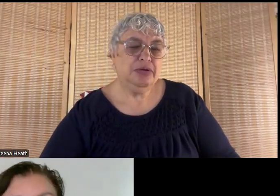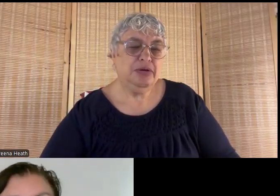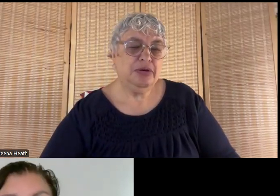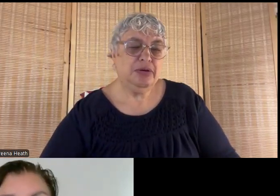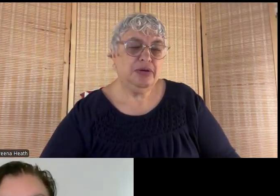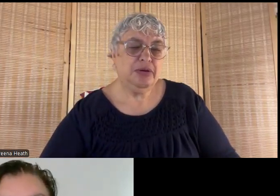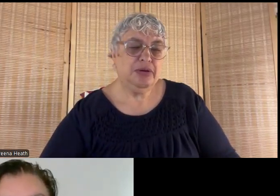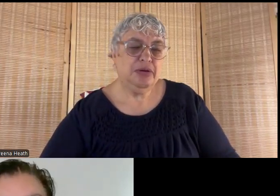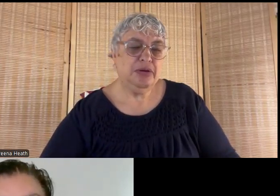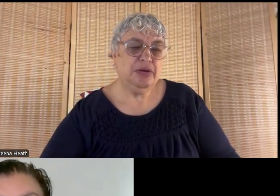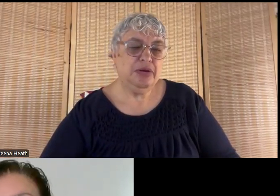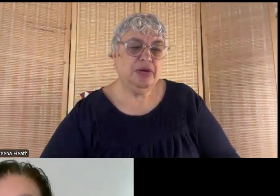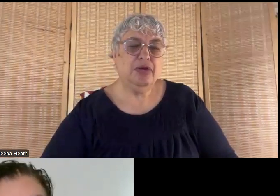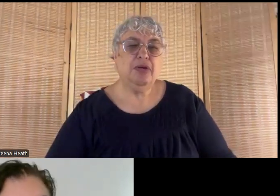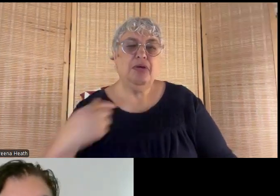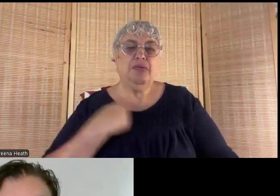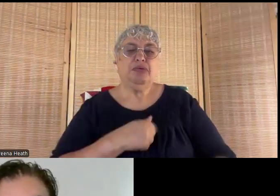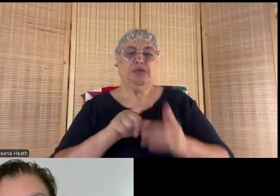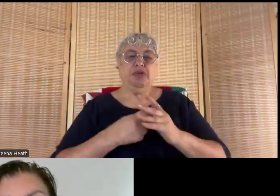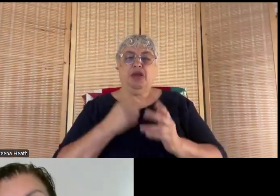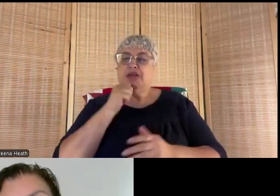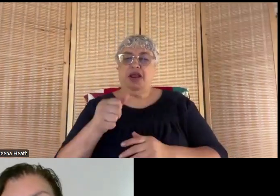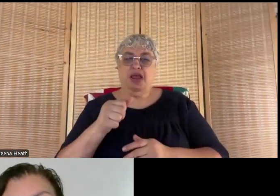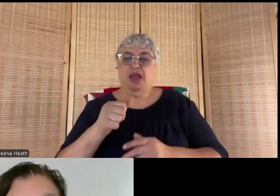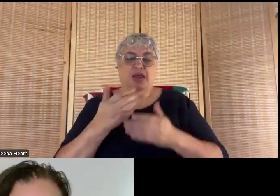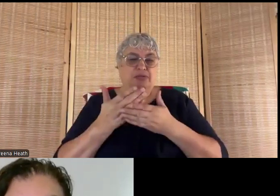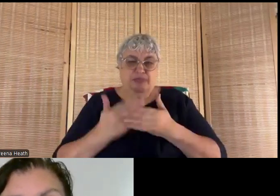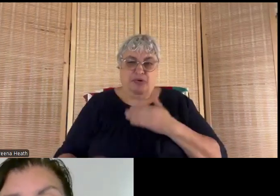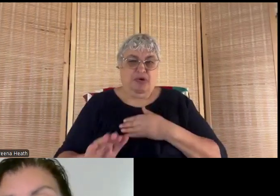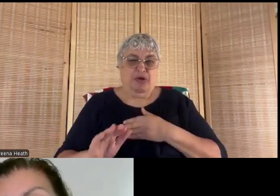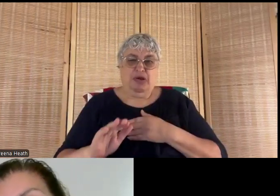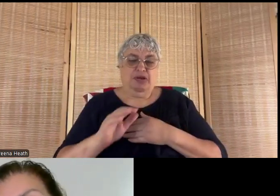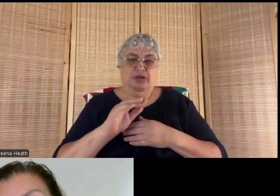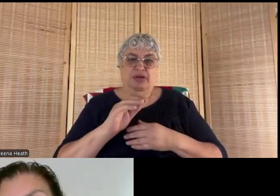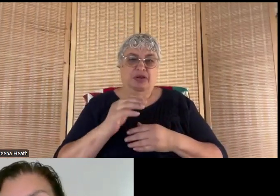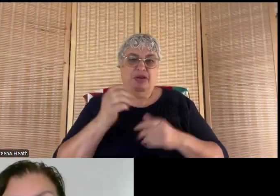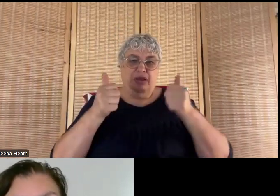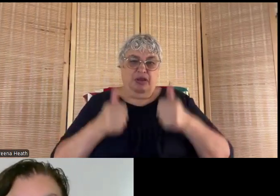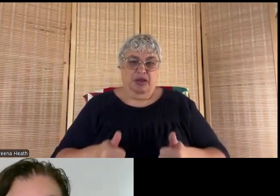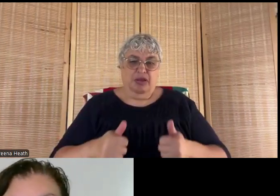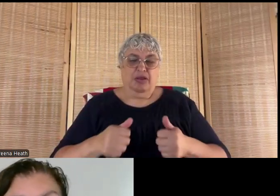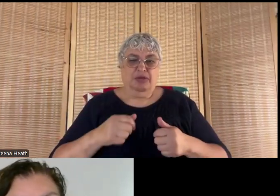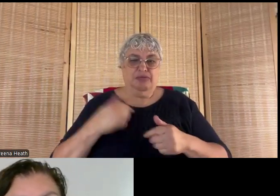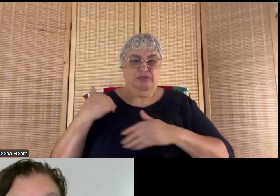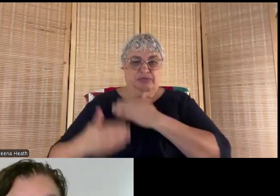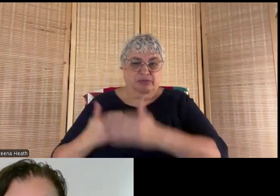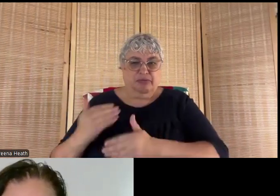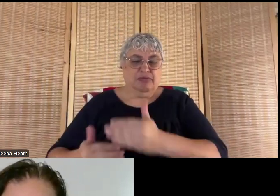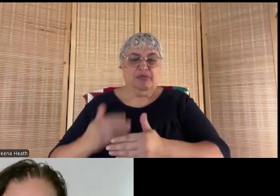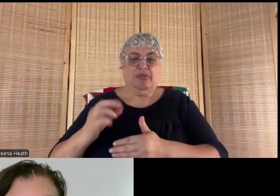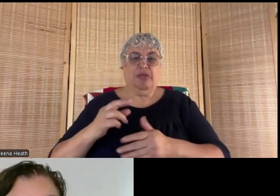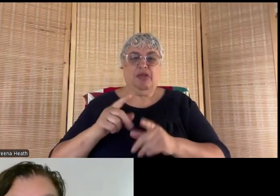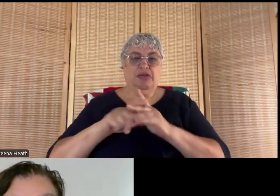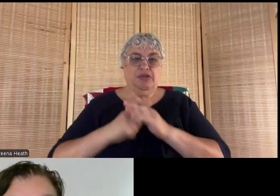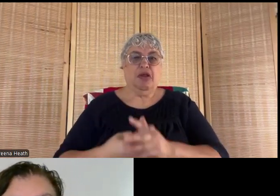So we'll start with this. A brain injury is not a congenital, degenerative, hereditary, or induced